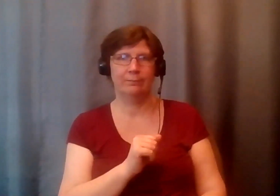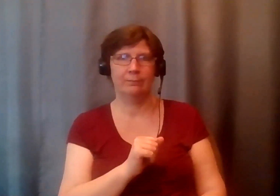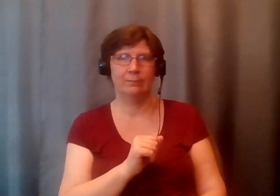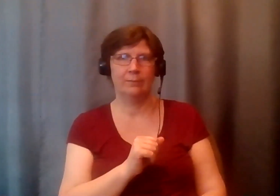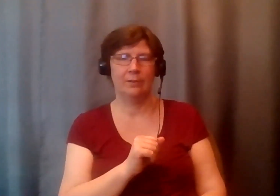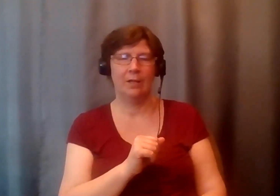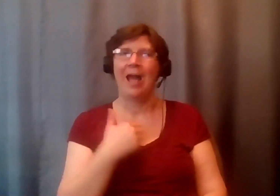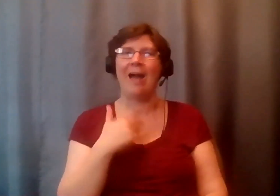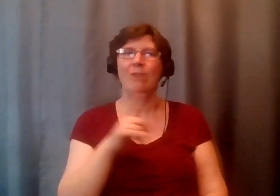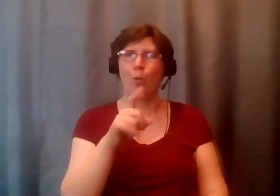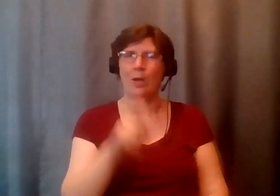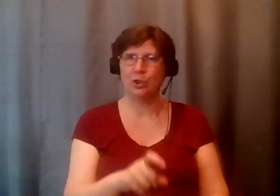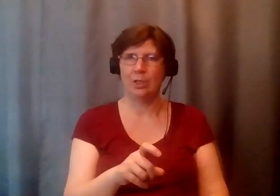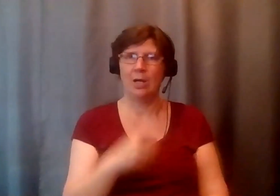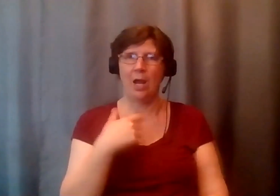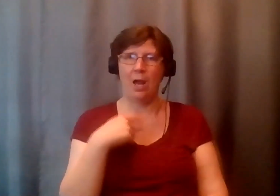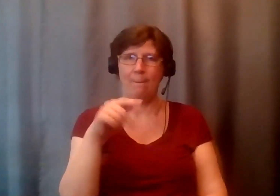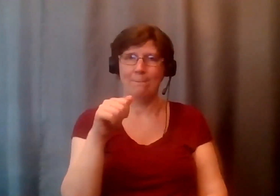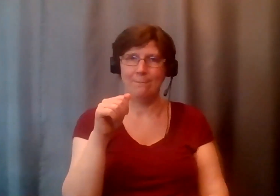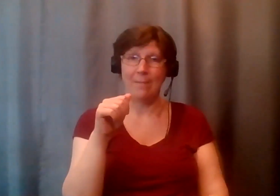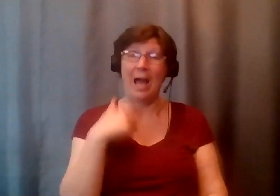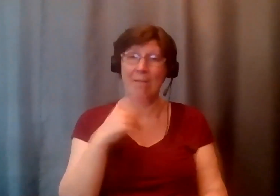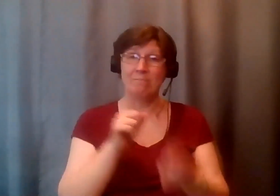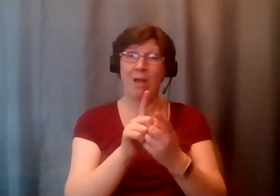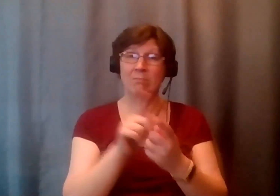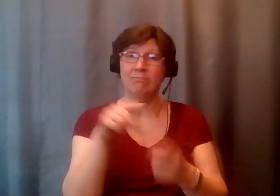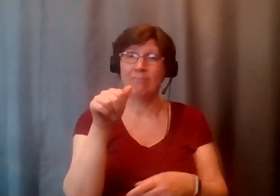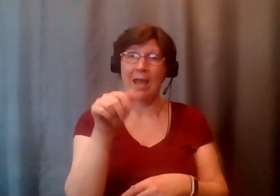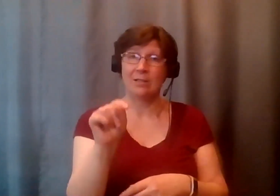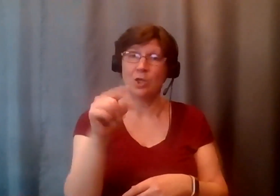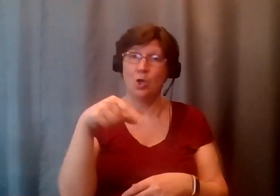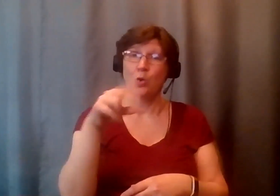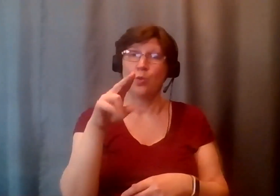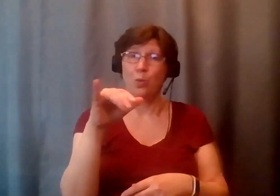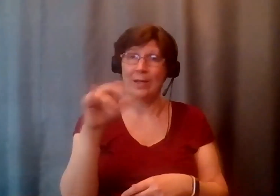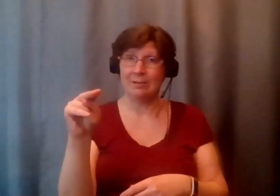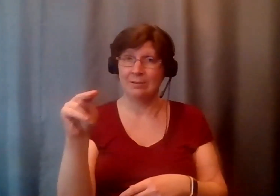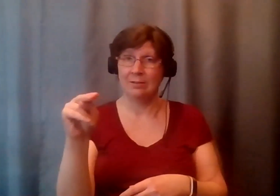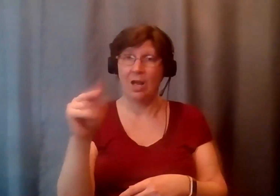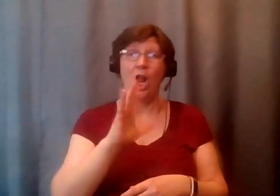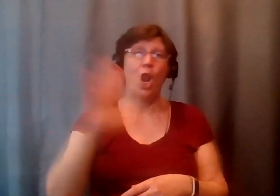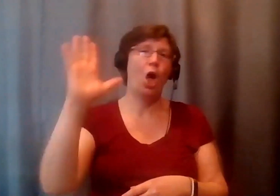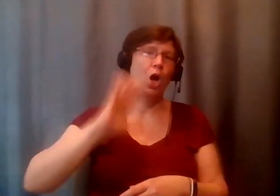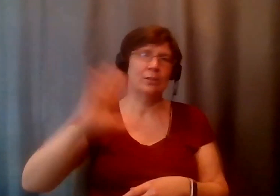have a question. I met Pat Quinn long time ago. Mm-hmm.